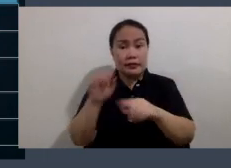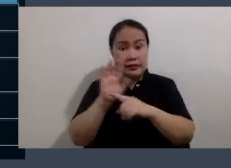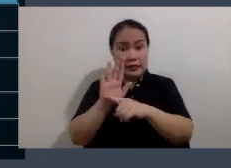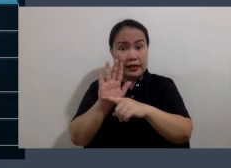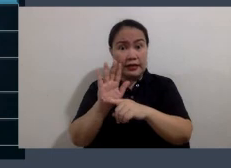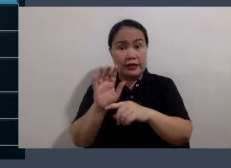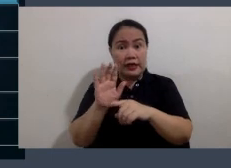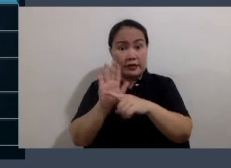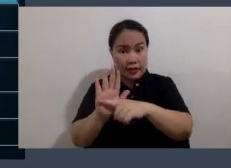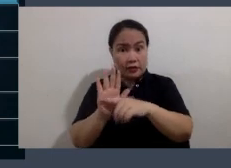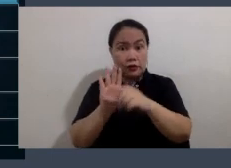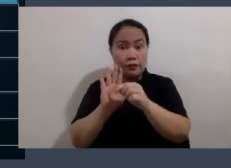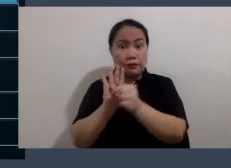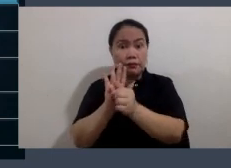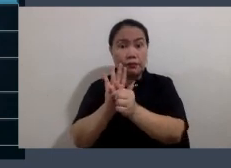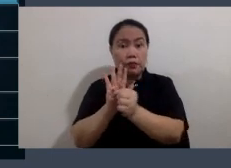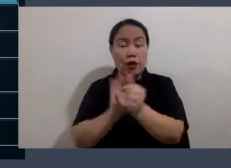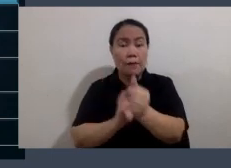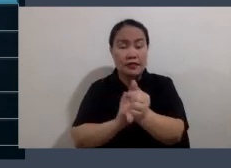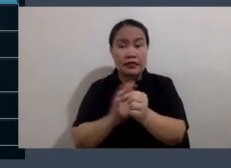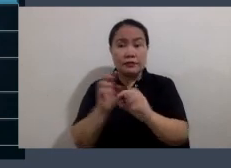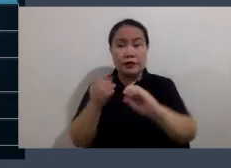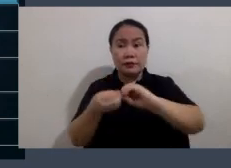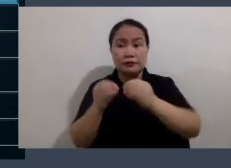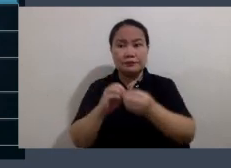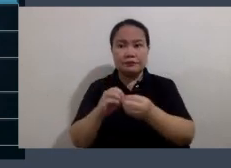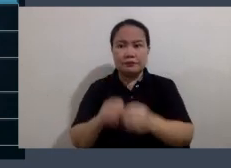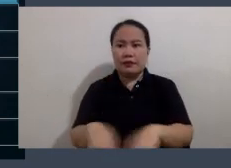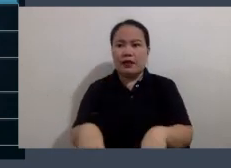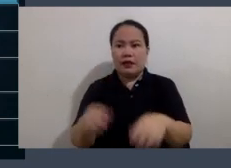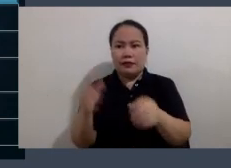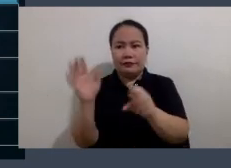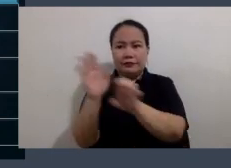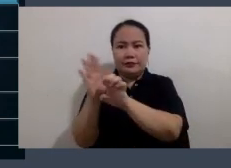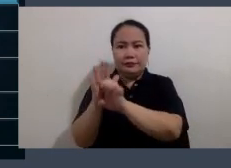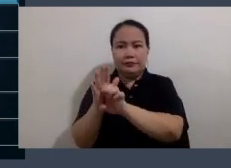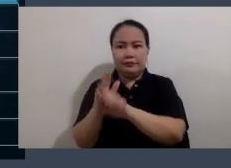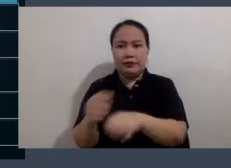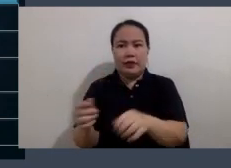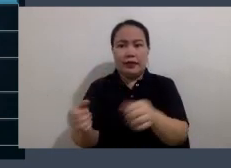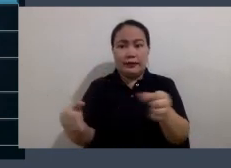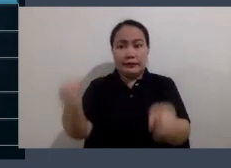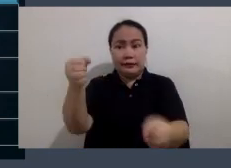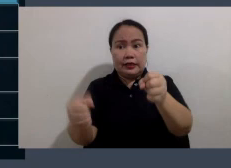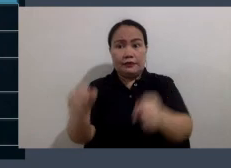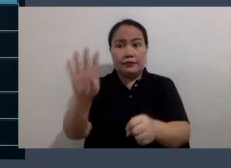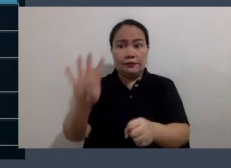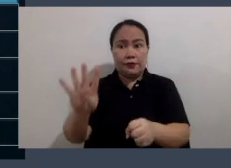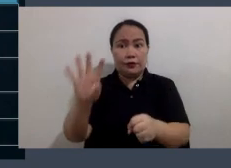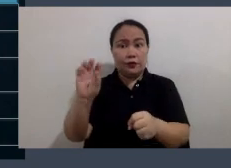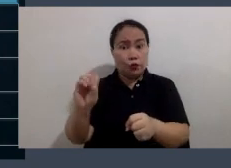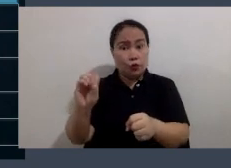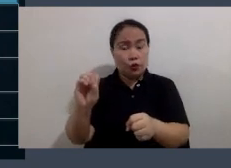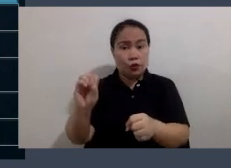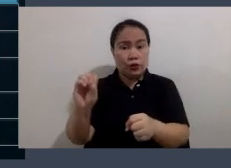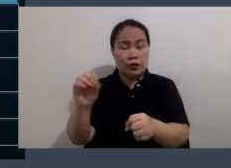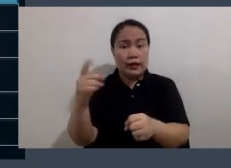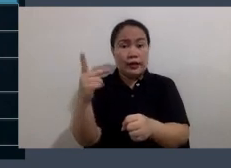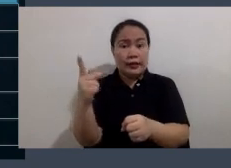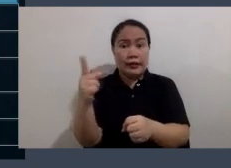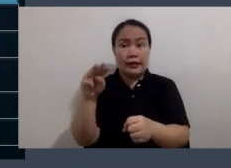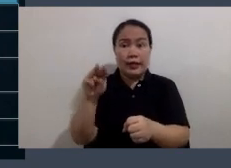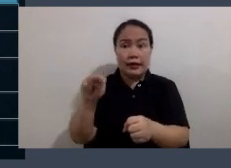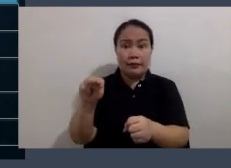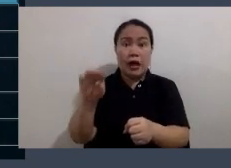first, drive 40 kilometers south. So, unang-una natin gagawin dito, hahanapin nyo yung word